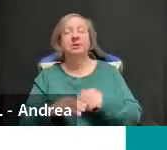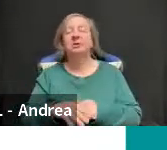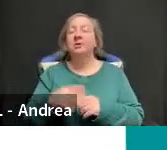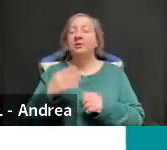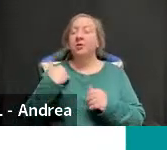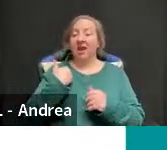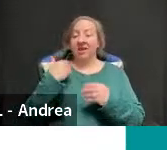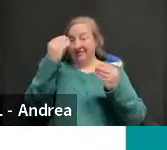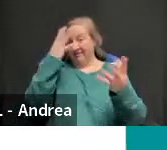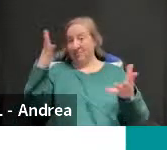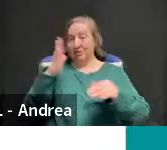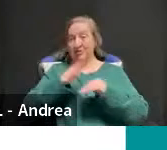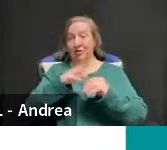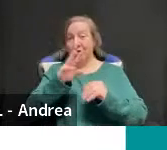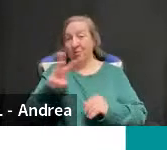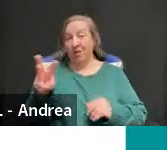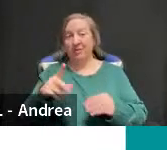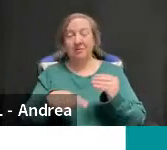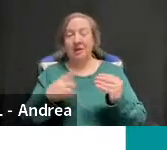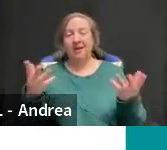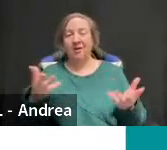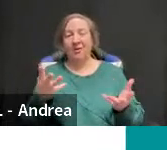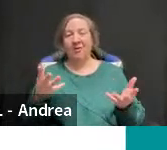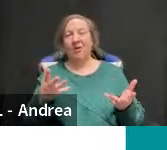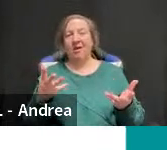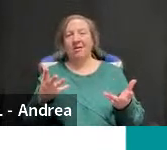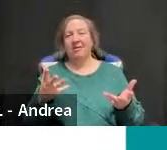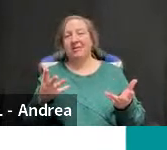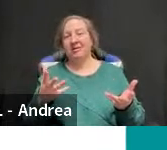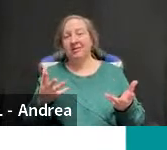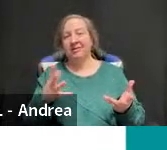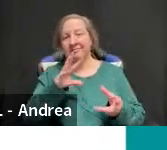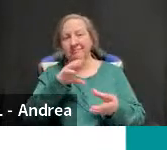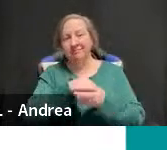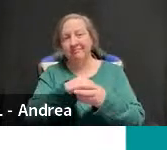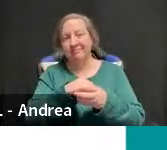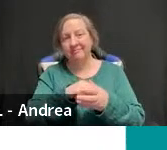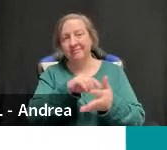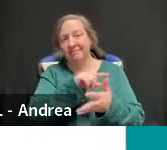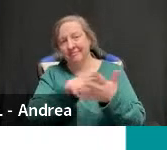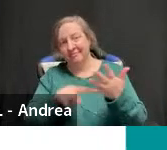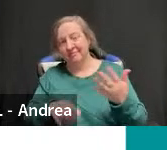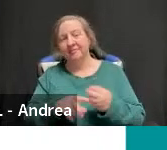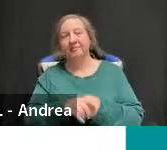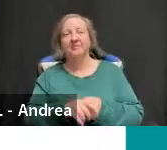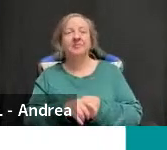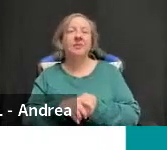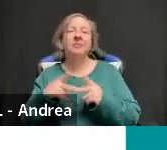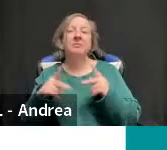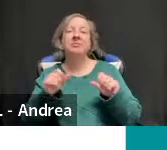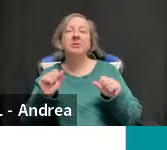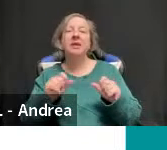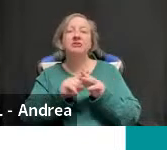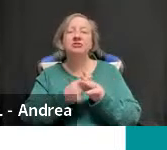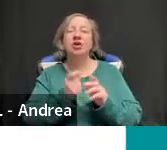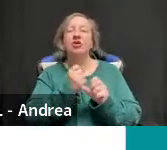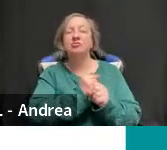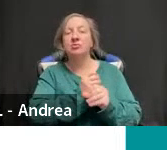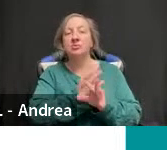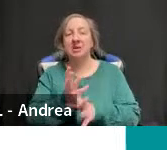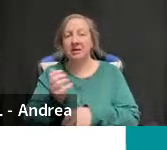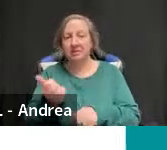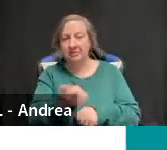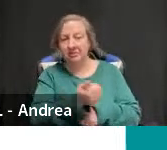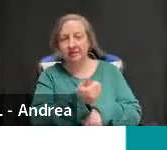about what we are studying in that. So people can start to prepare themselves